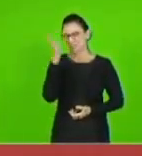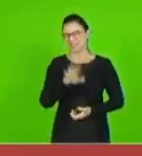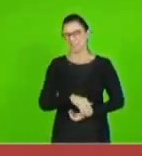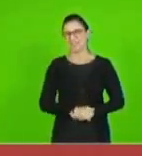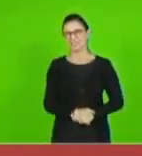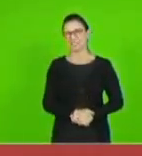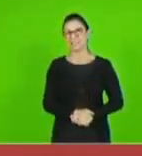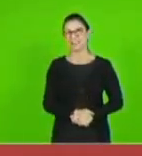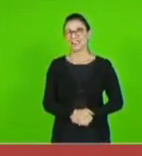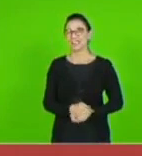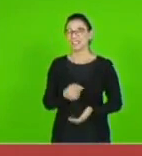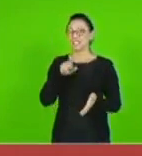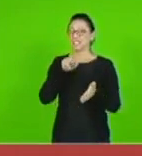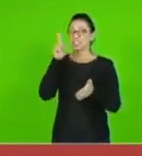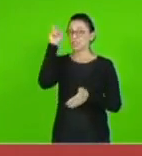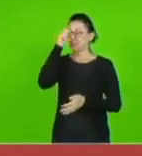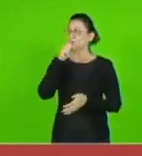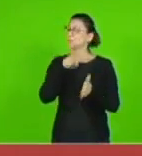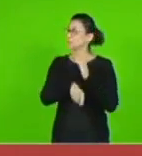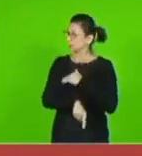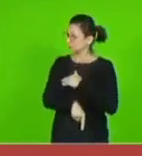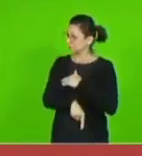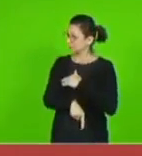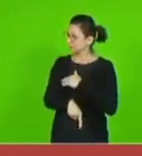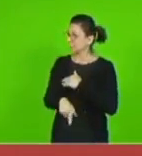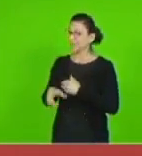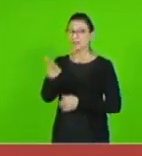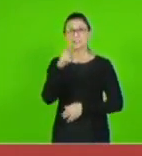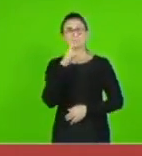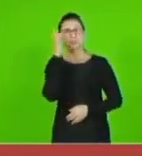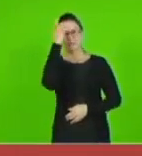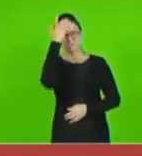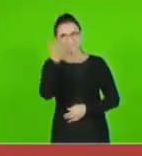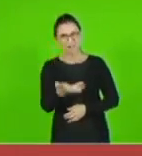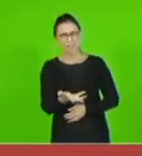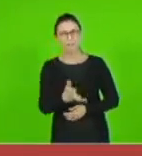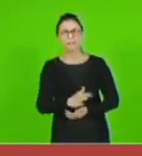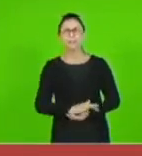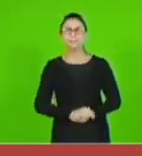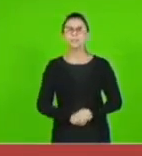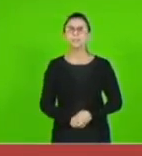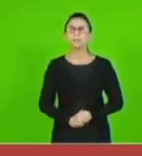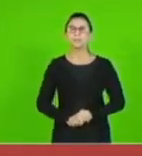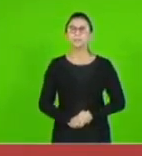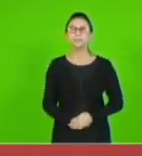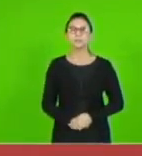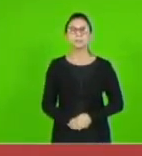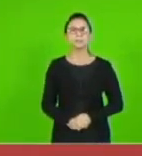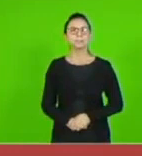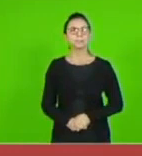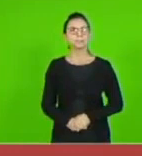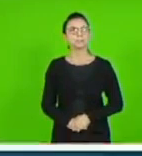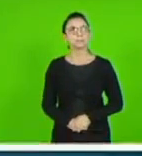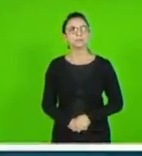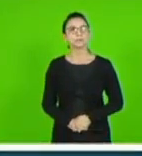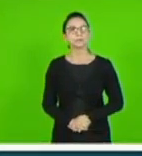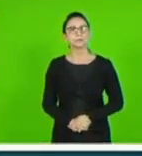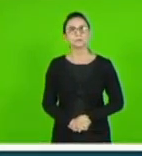The questions are really easy today. It's hard to ask them, but it's easy to answer them.